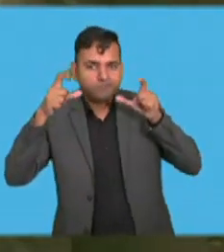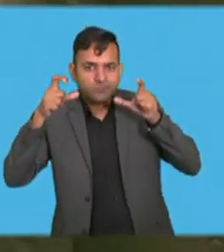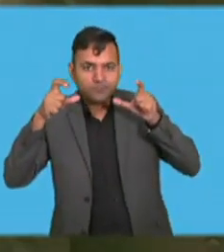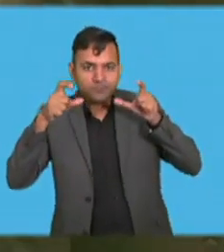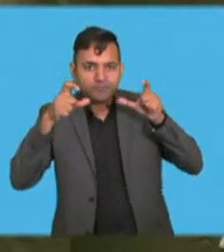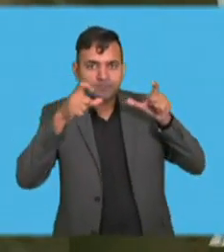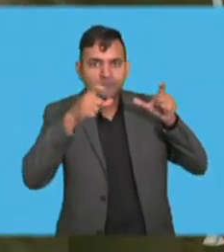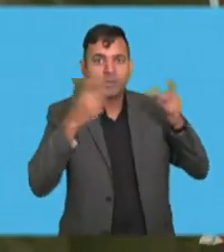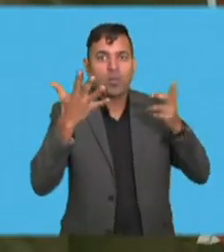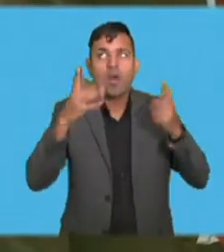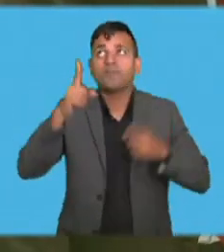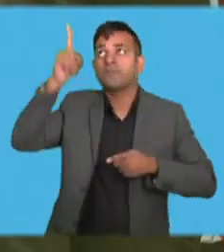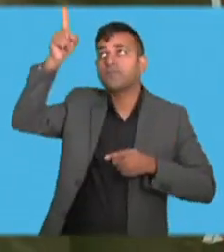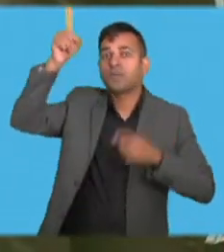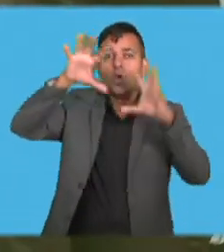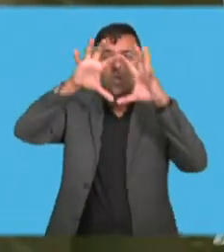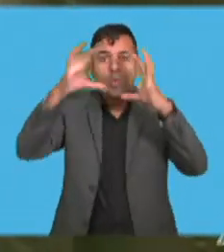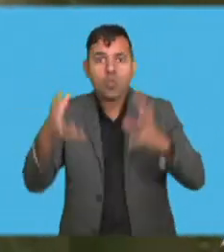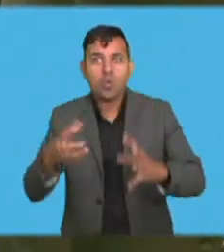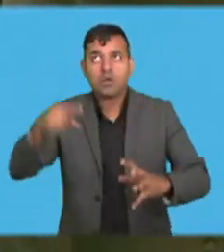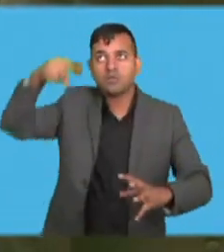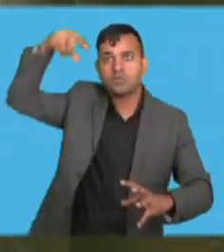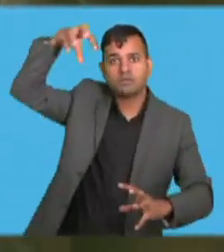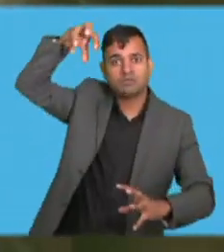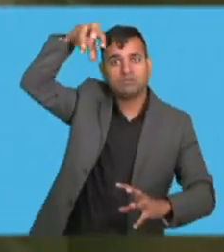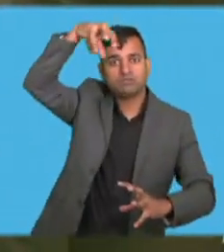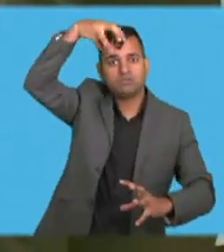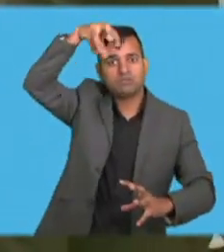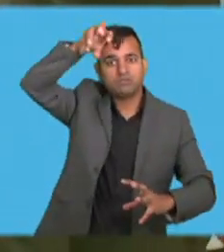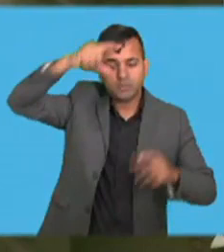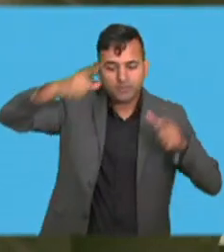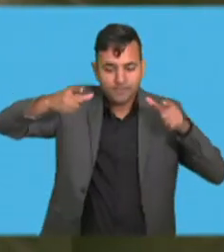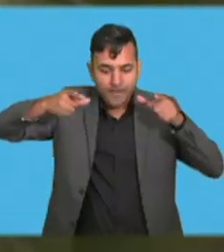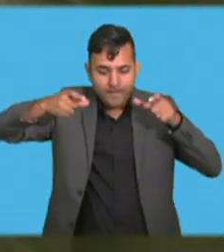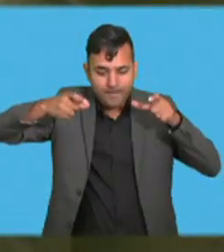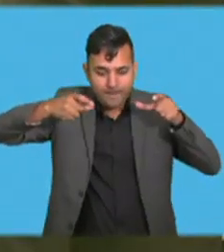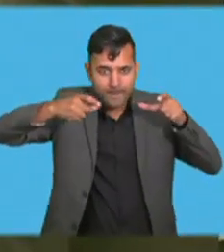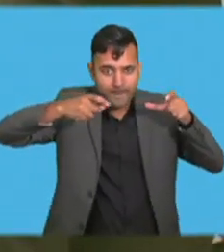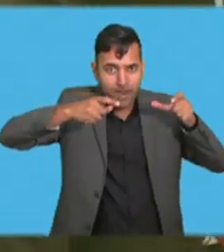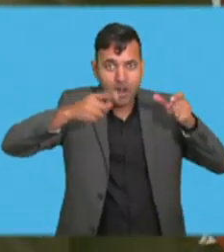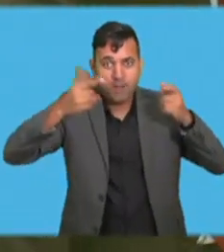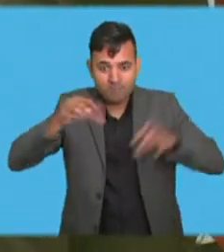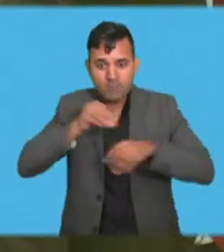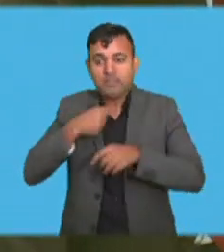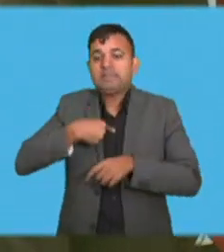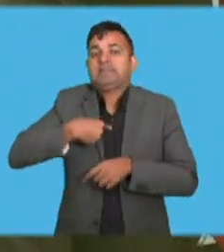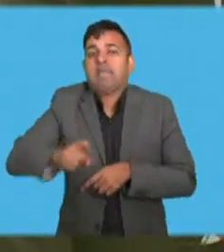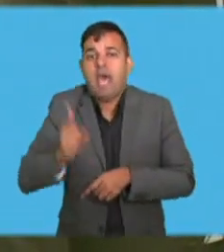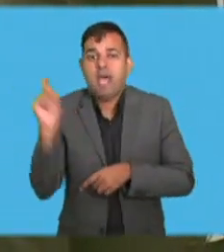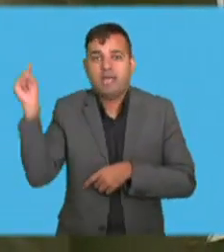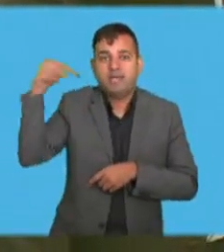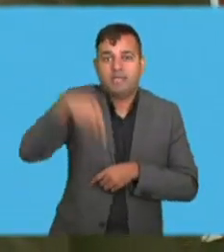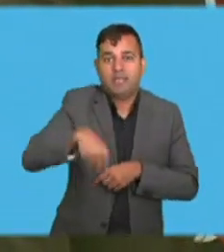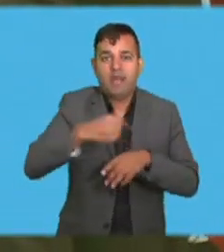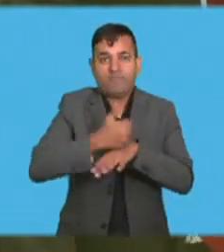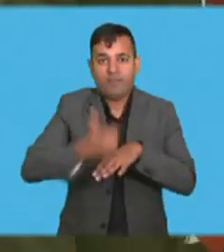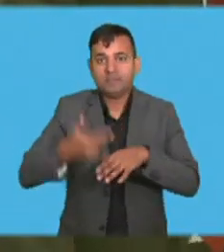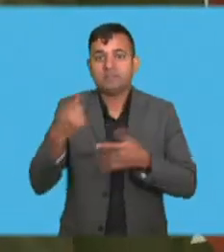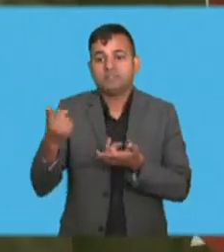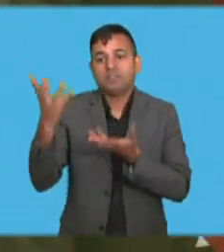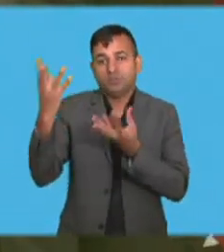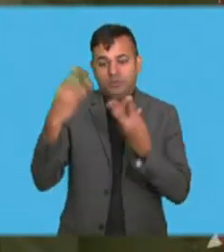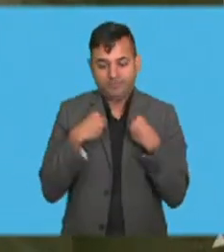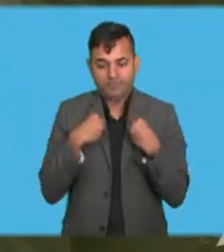photographies for us, and that they did provide. And of course we also sent the team on the 18th on 2